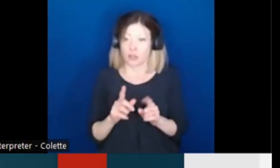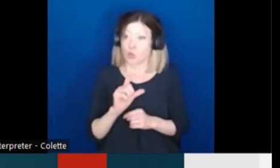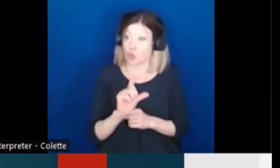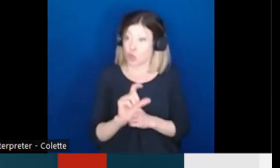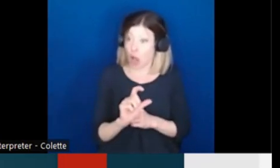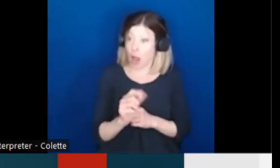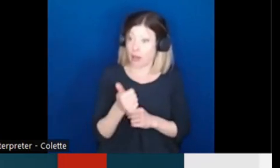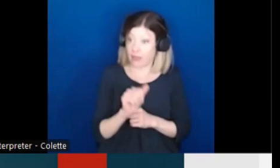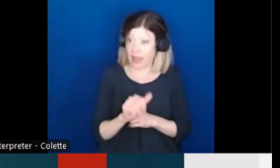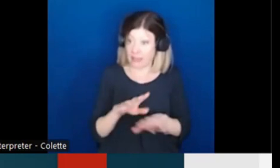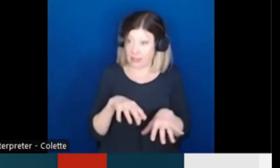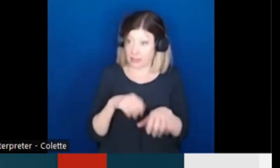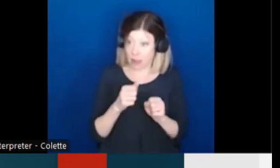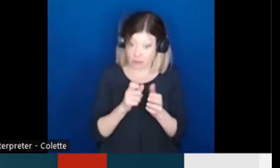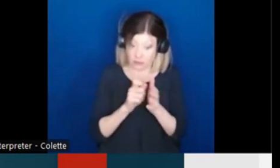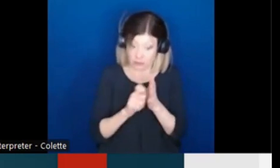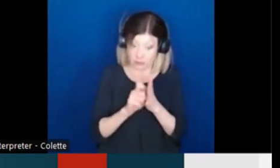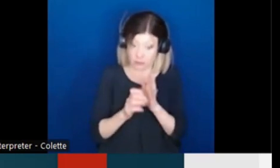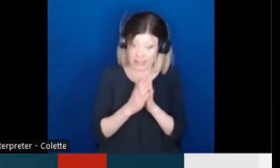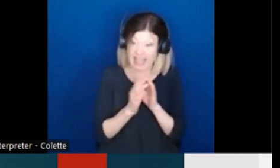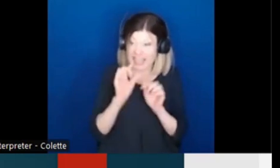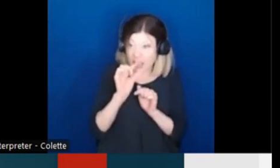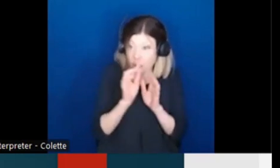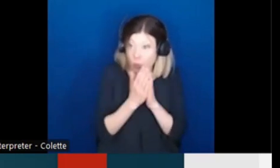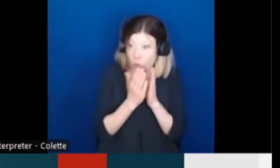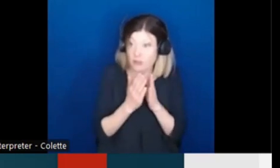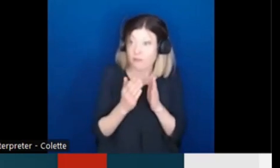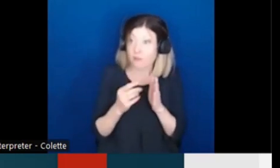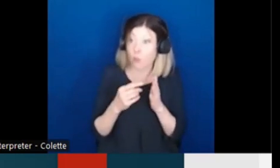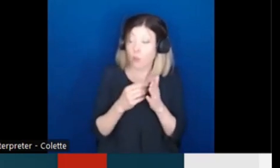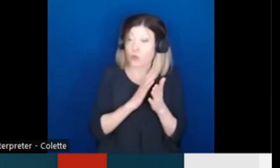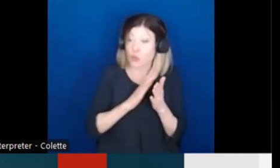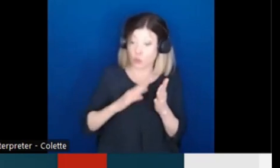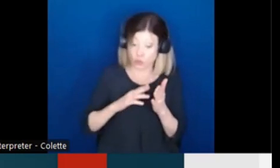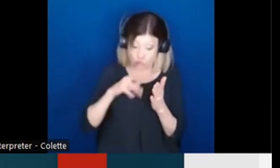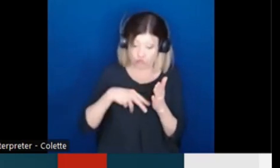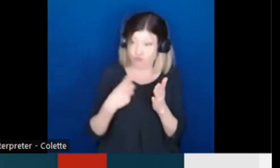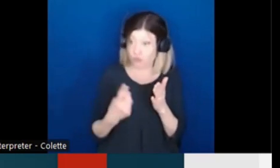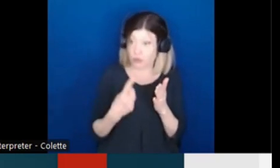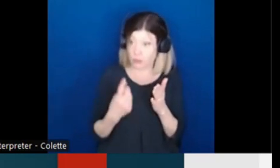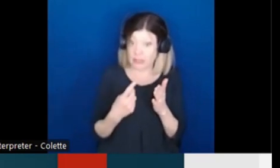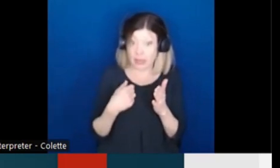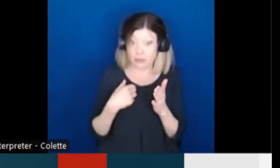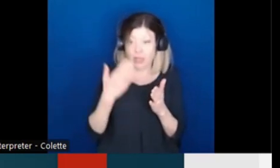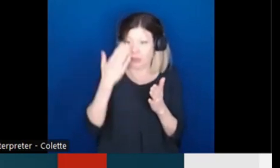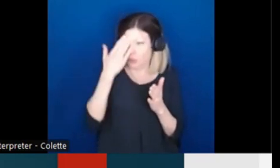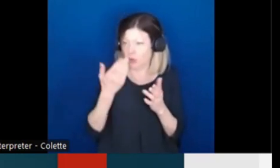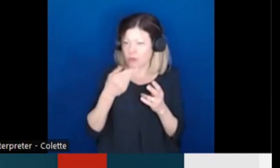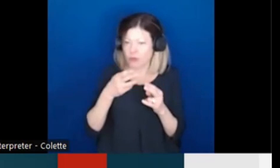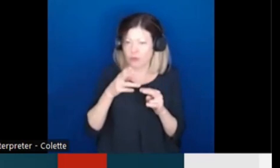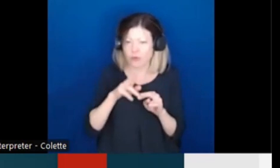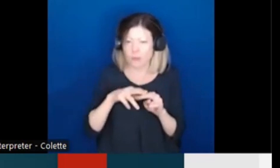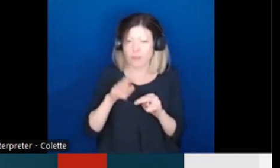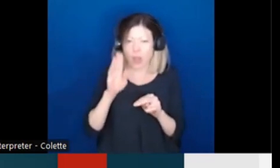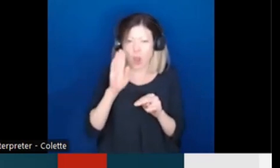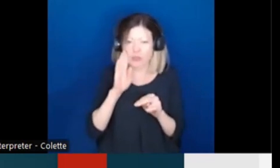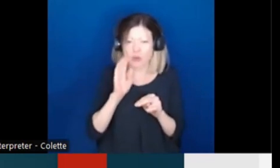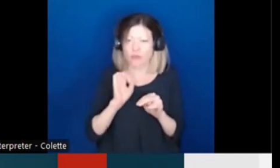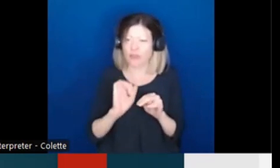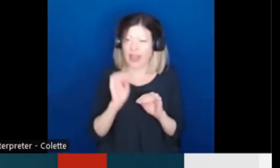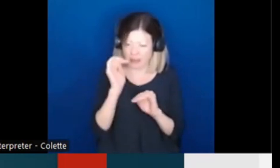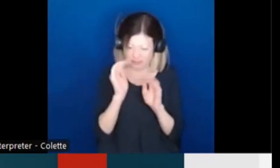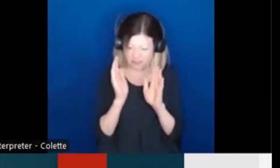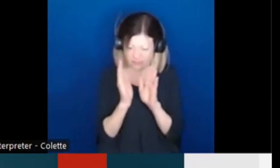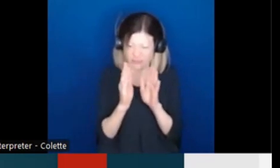little books for the toy soldiers to read. I don't know if you've heard of the Bronte Juvenilia, they're famous little books, but